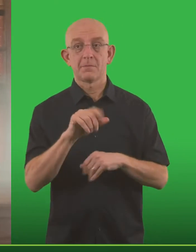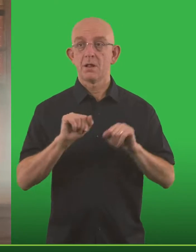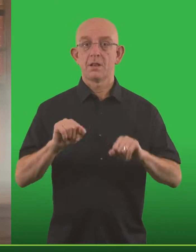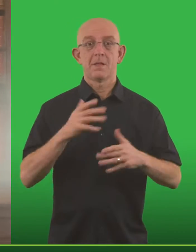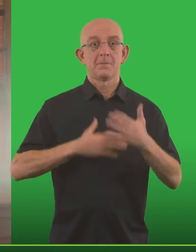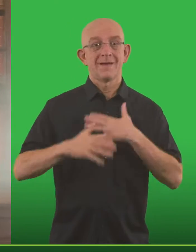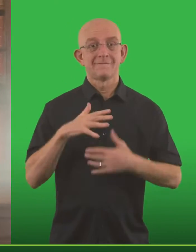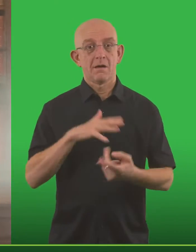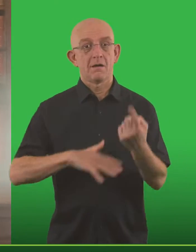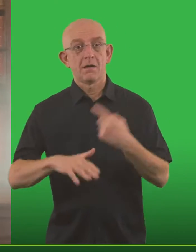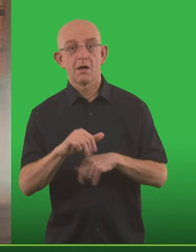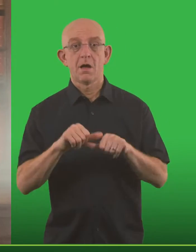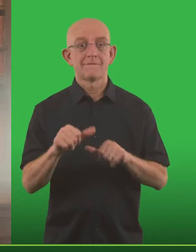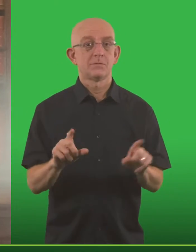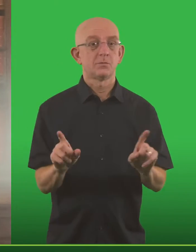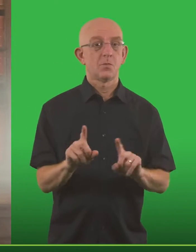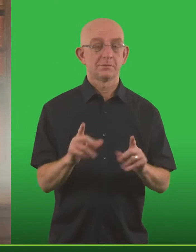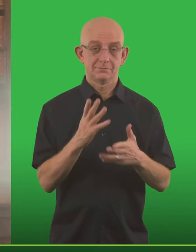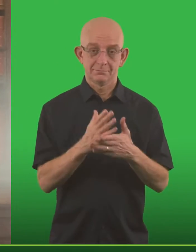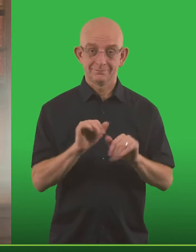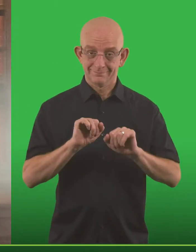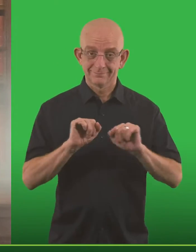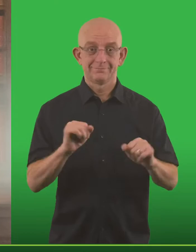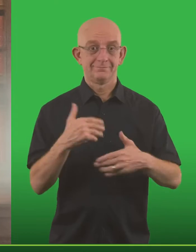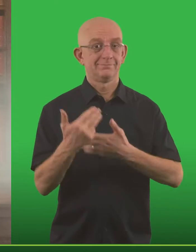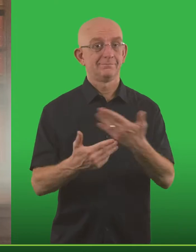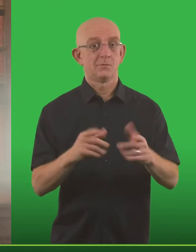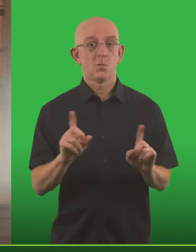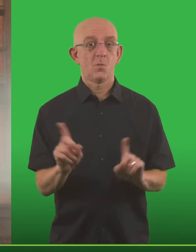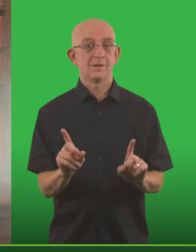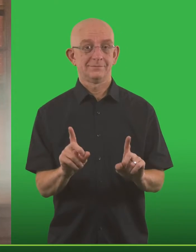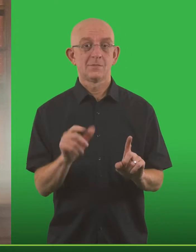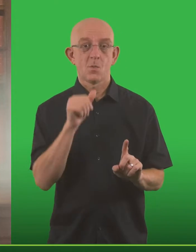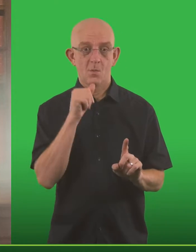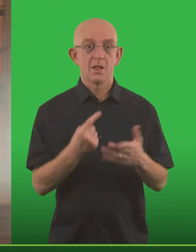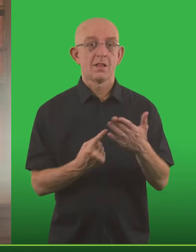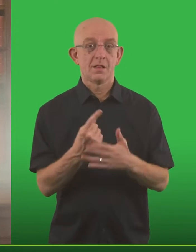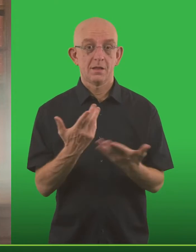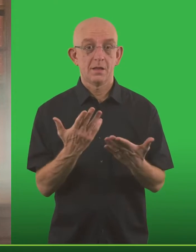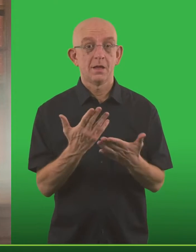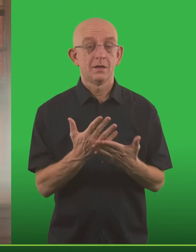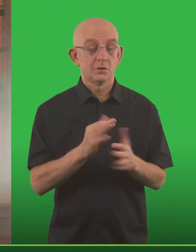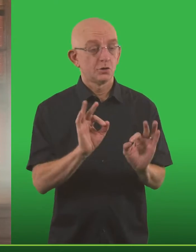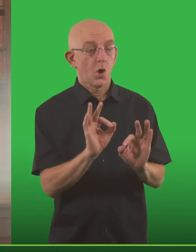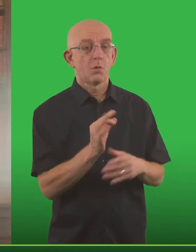next absolutely depends on public behaviour, absolutely and utterly depends on public behaviour. As I say,